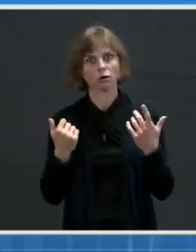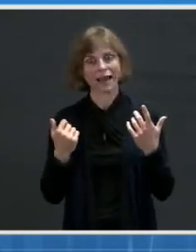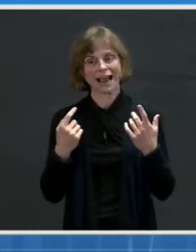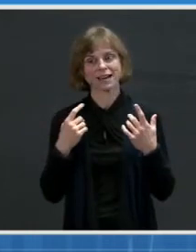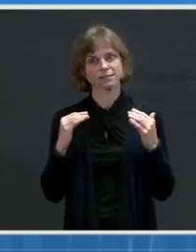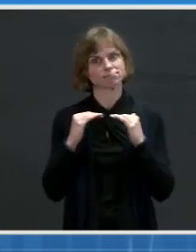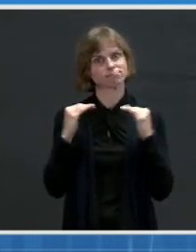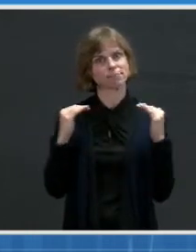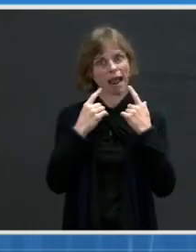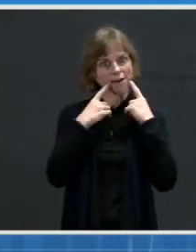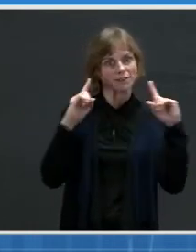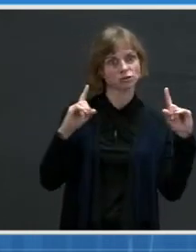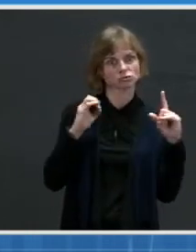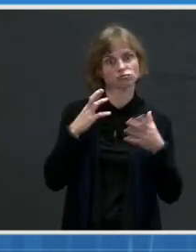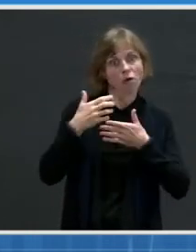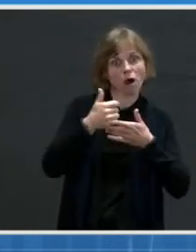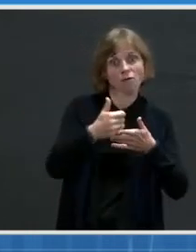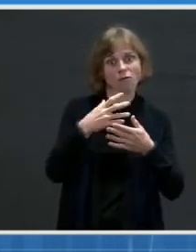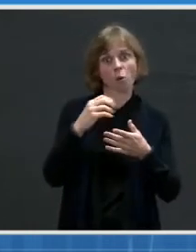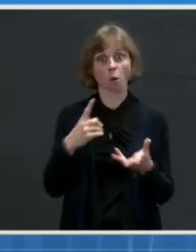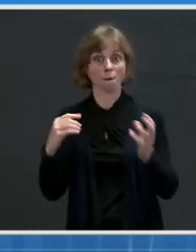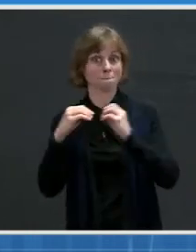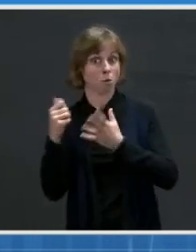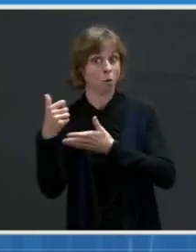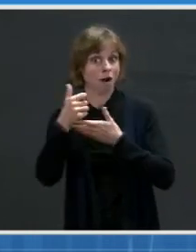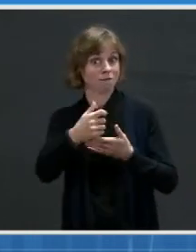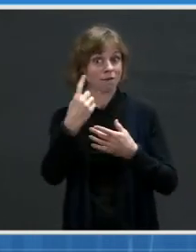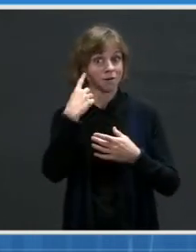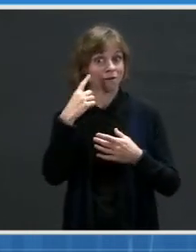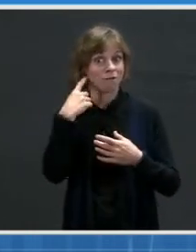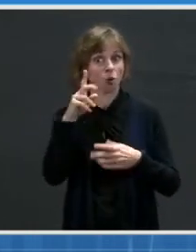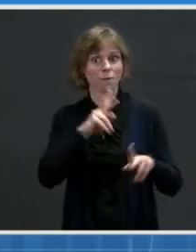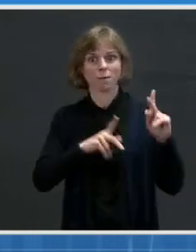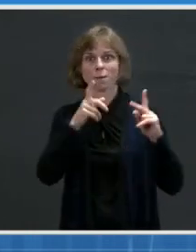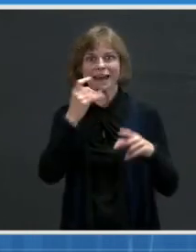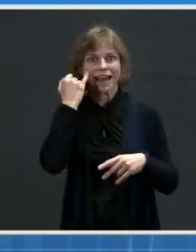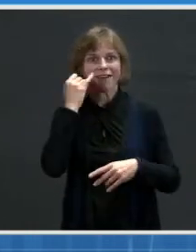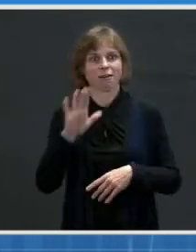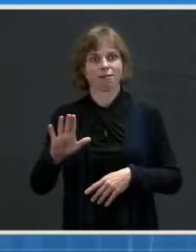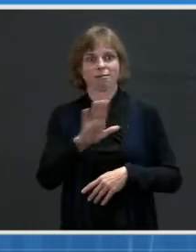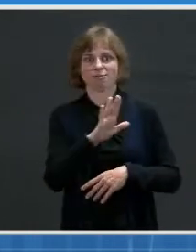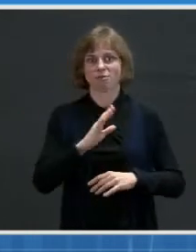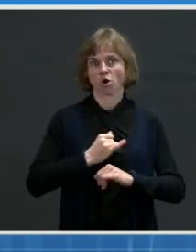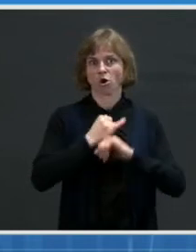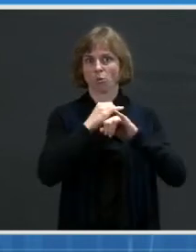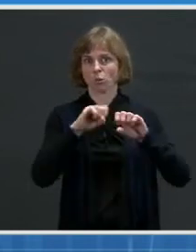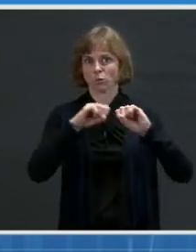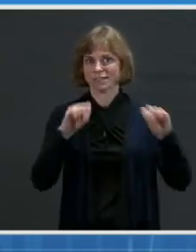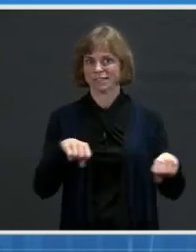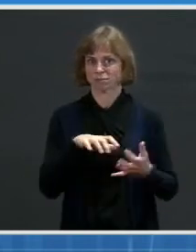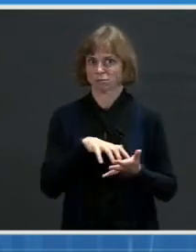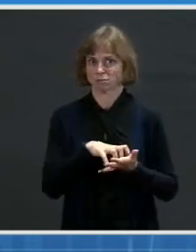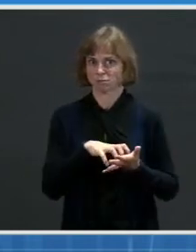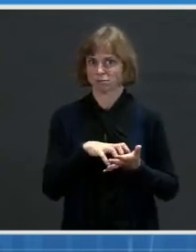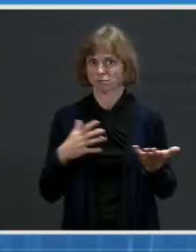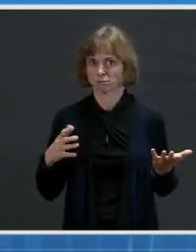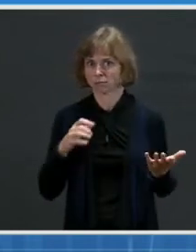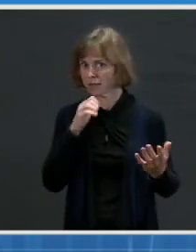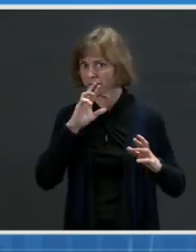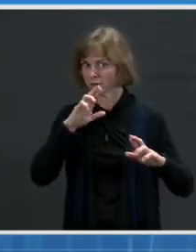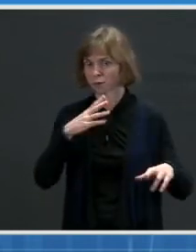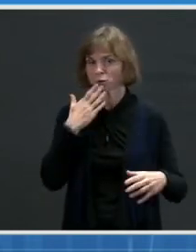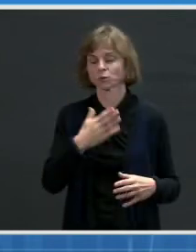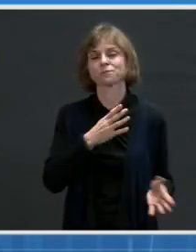individuals who don't necessarily have a good antibody response. The same can be said of